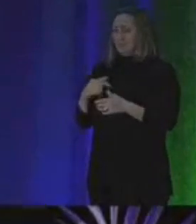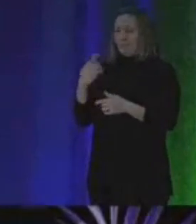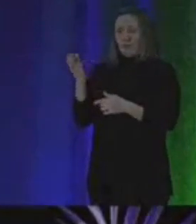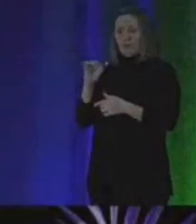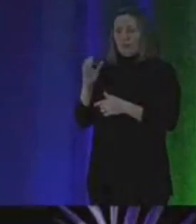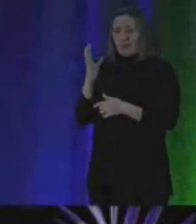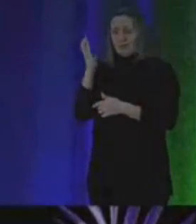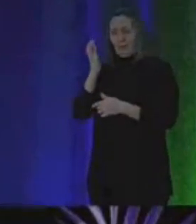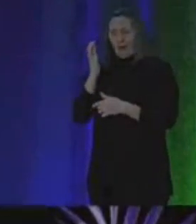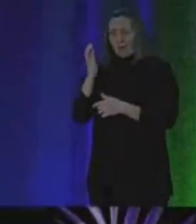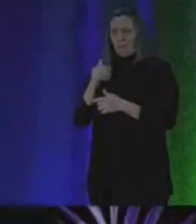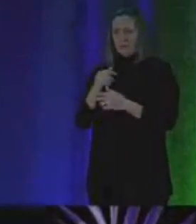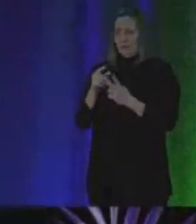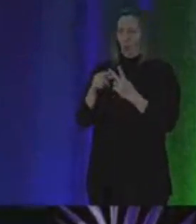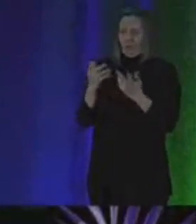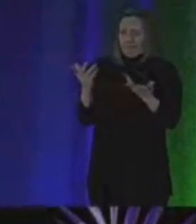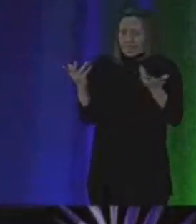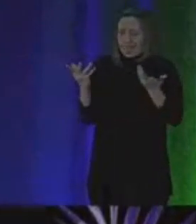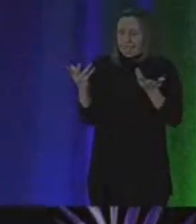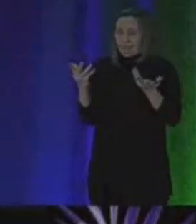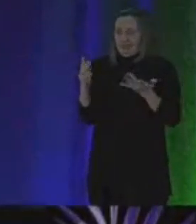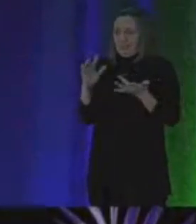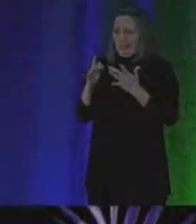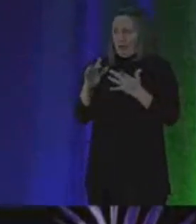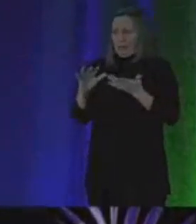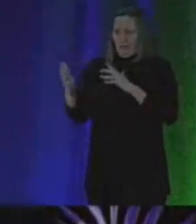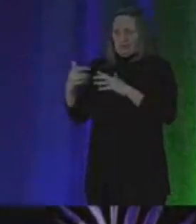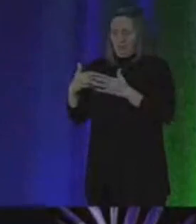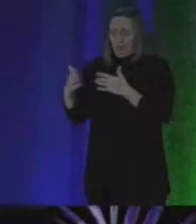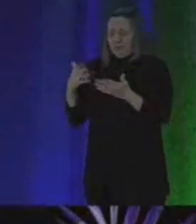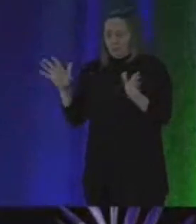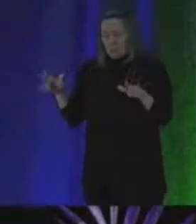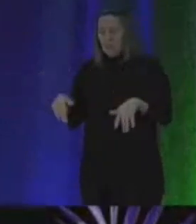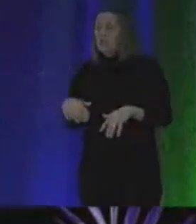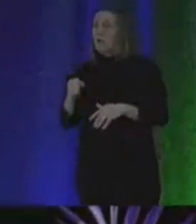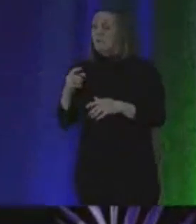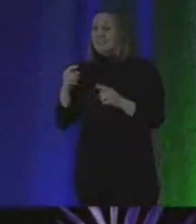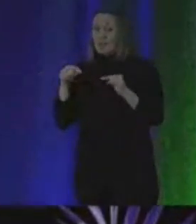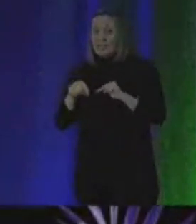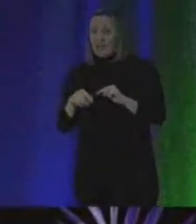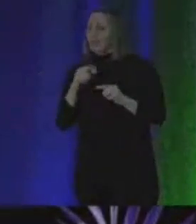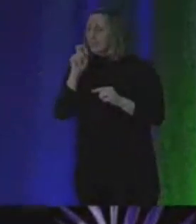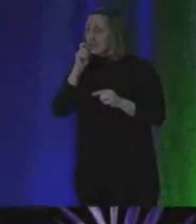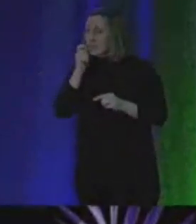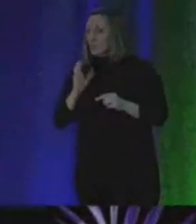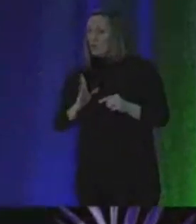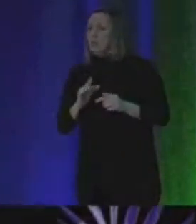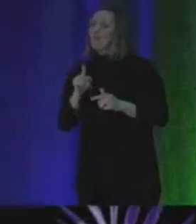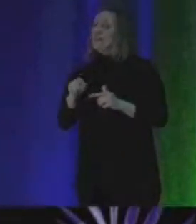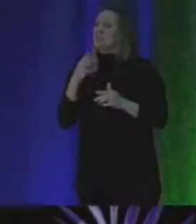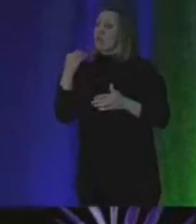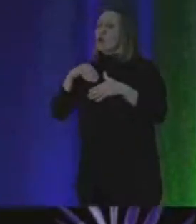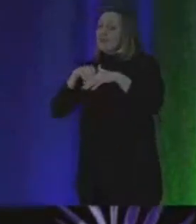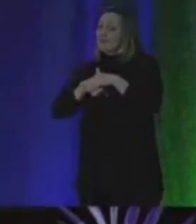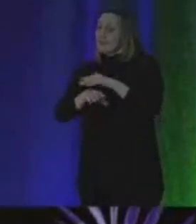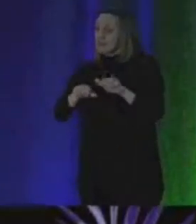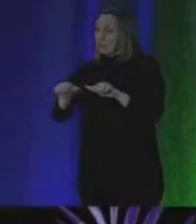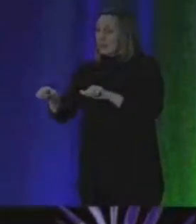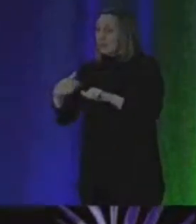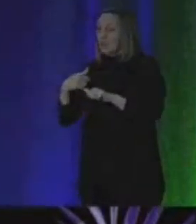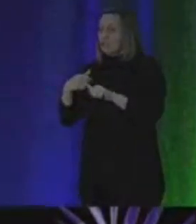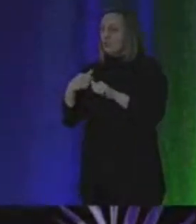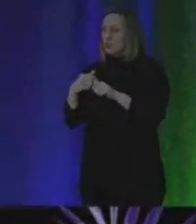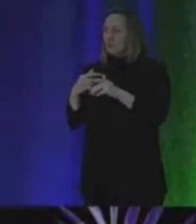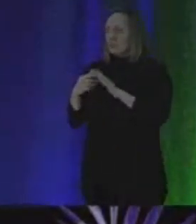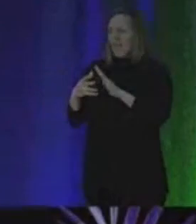phone, or internet's fucked up or whatever. But down here, this is really cool. This is for like accessibility, right? You can emulate